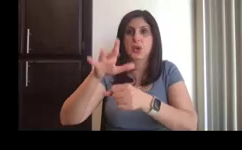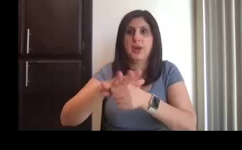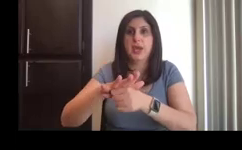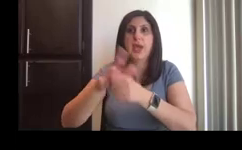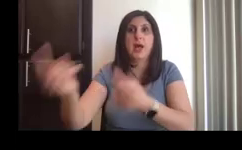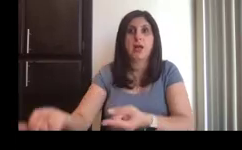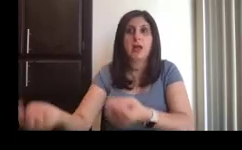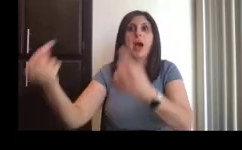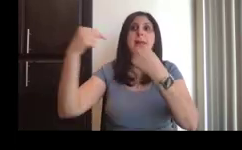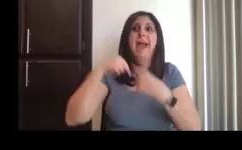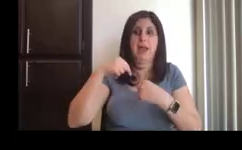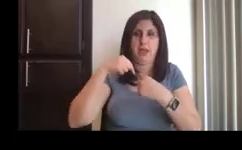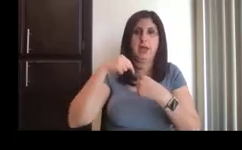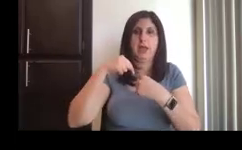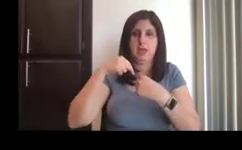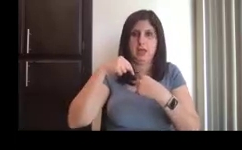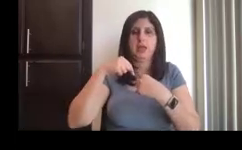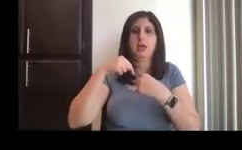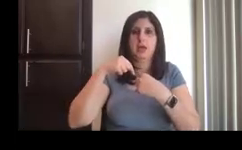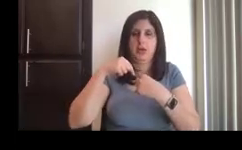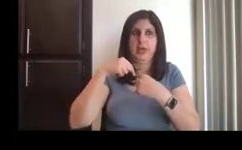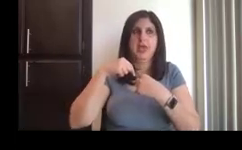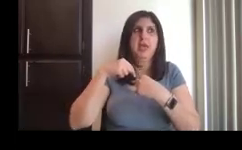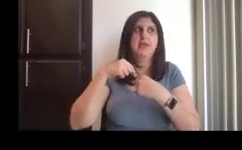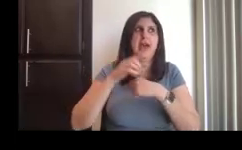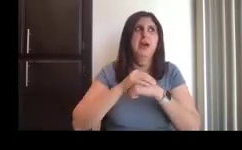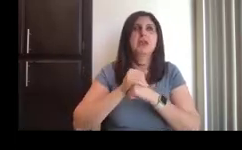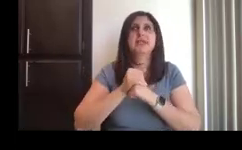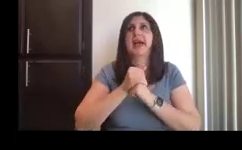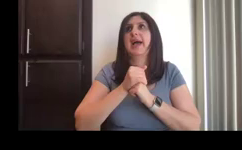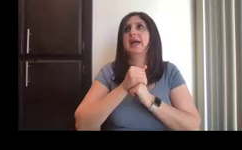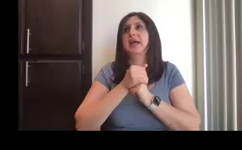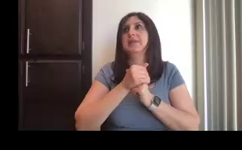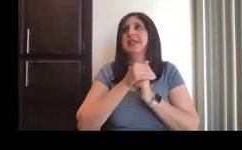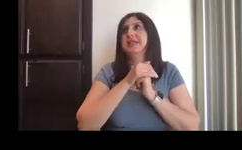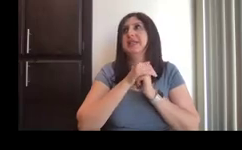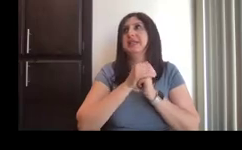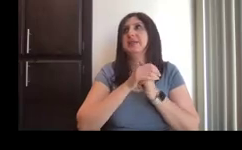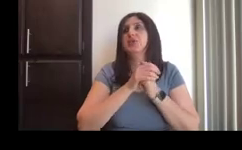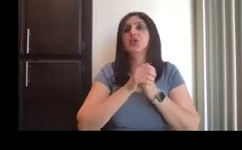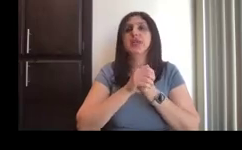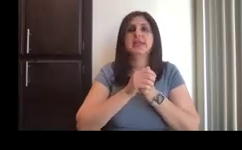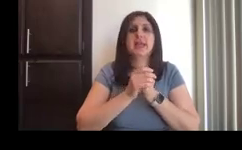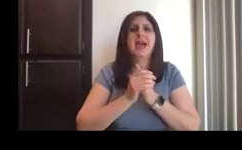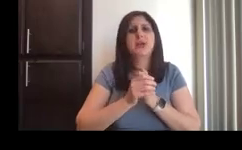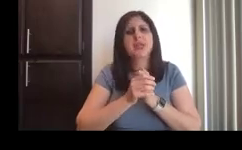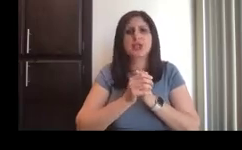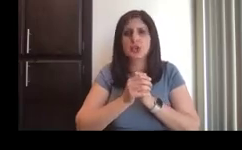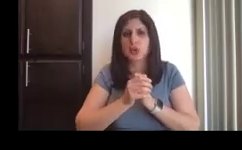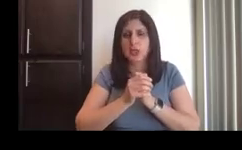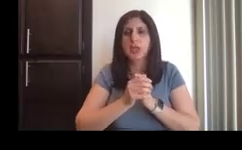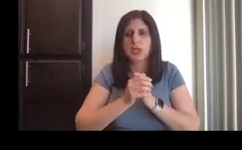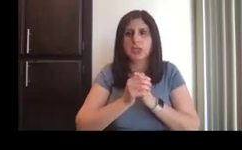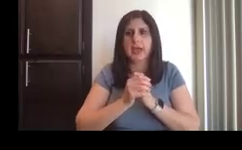buy soda and I'll come back. Okay. If I was at let's say school and I said, "How do you